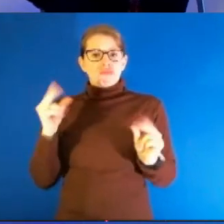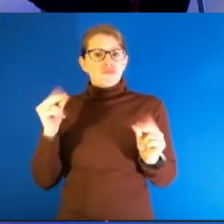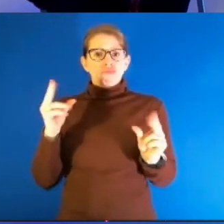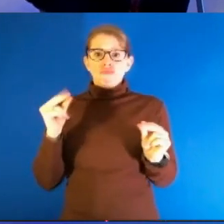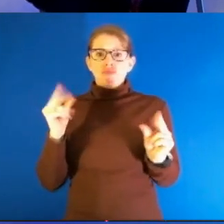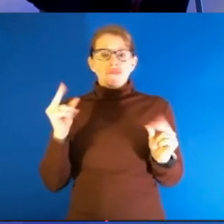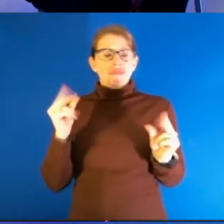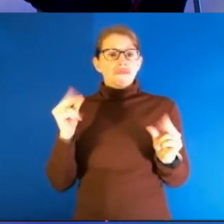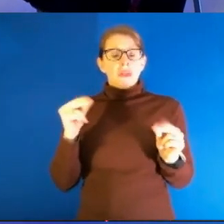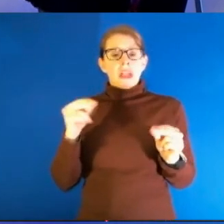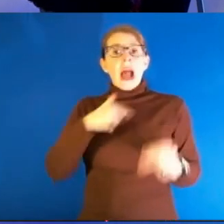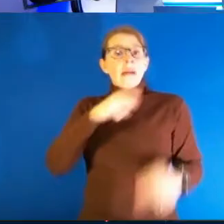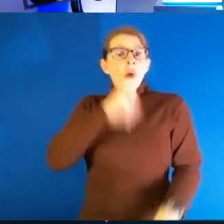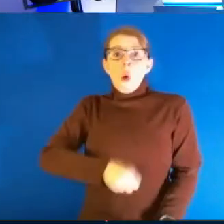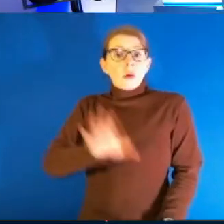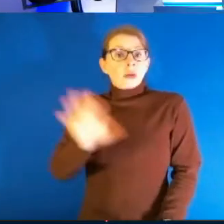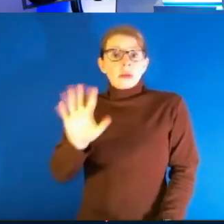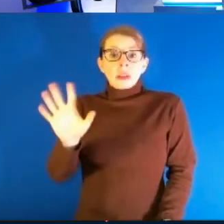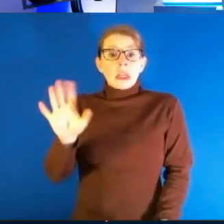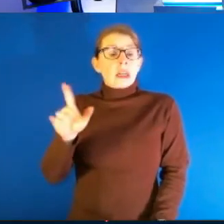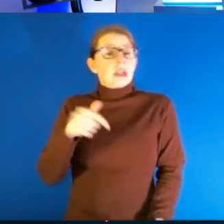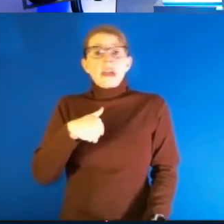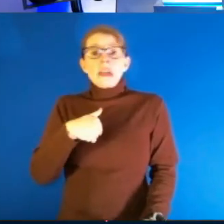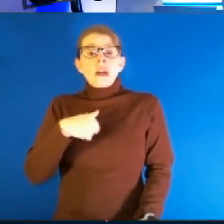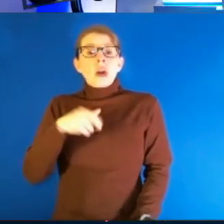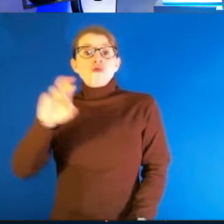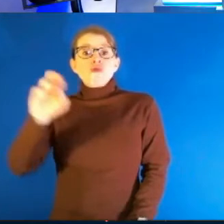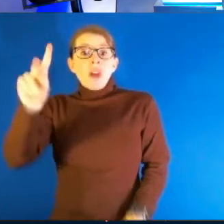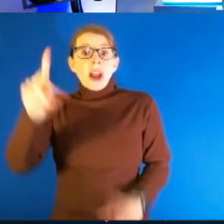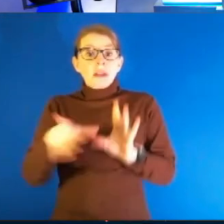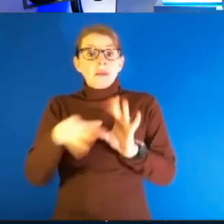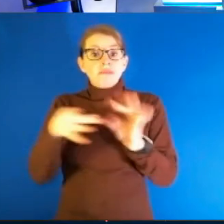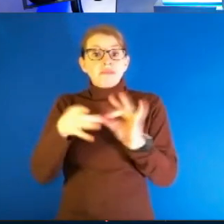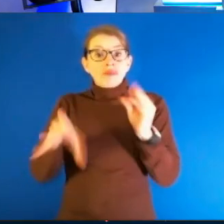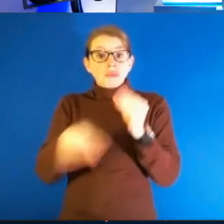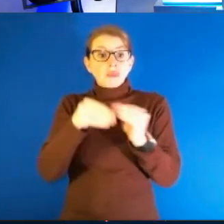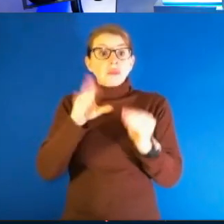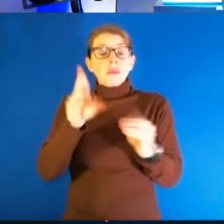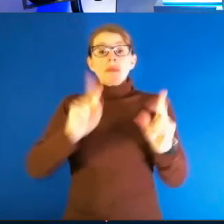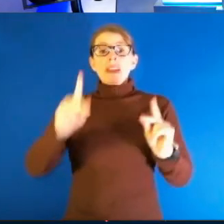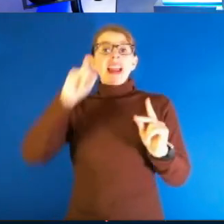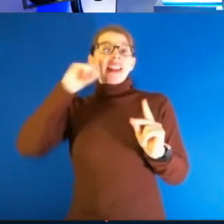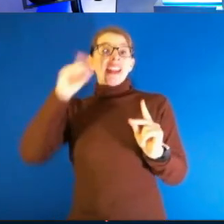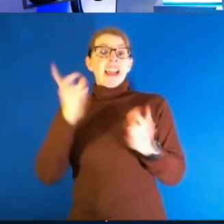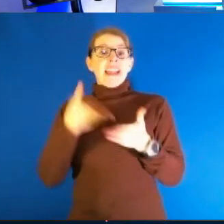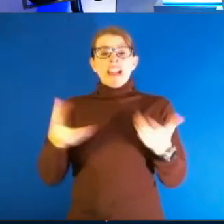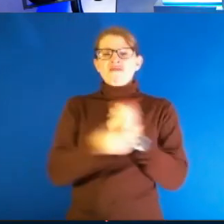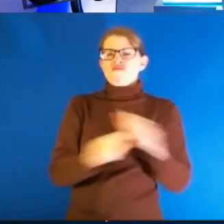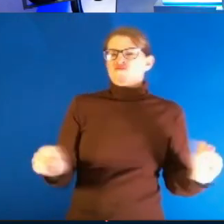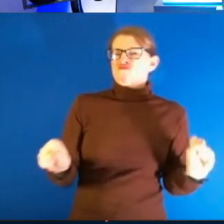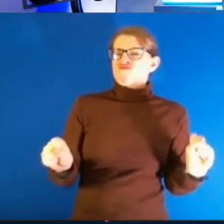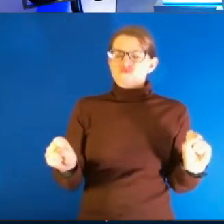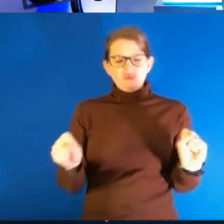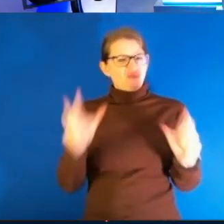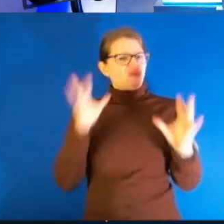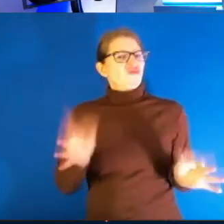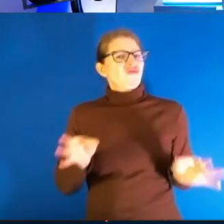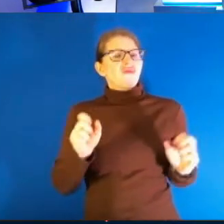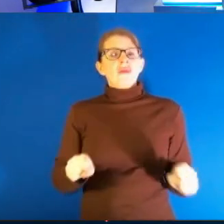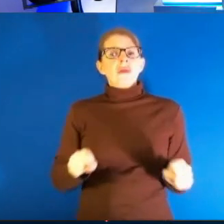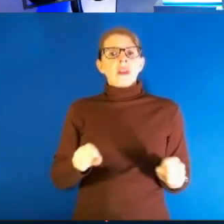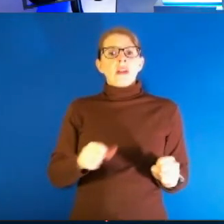I'm it's old. unprecedented. What happens is, again, and Rick, comment on this. Yeah. When people think that things are so safe and people can make the decision, we go to